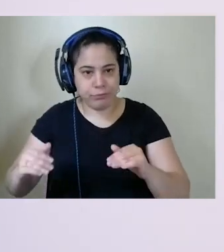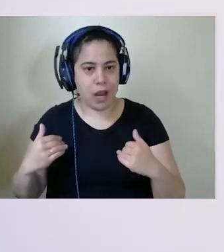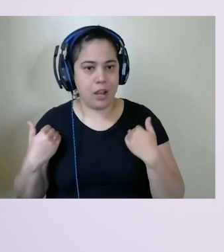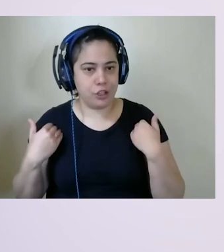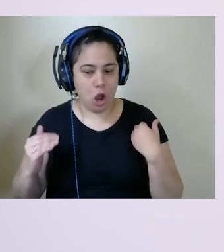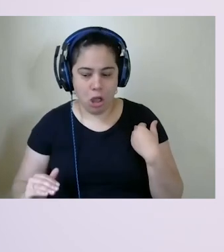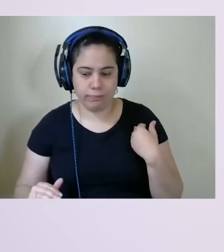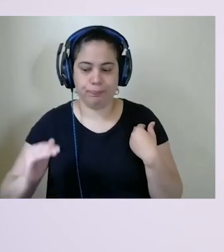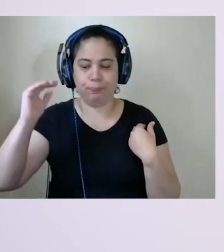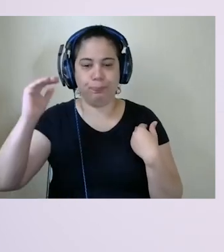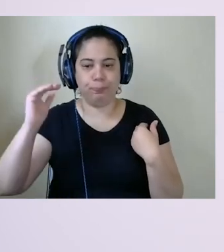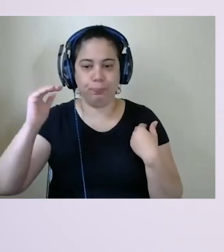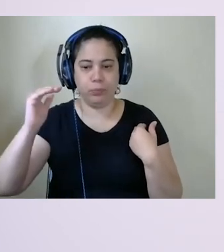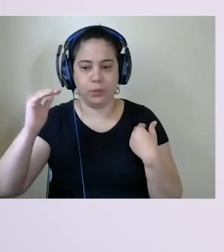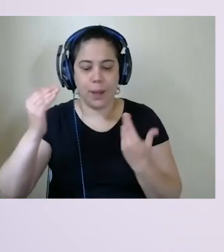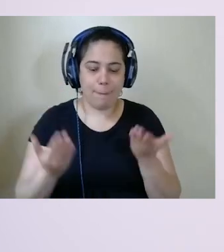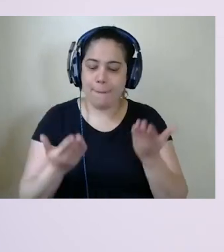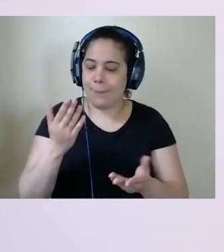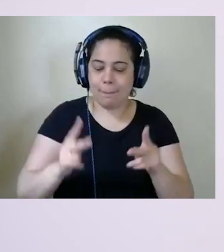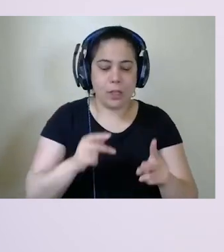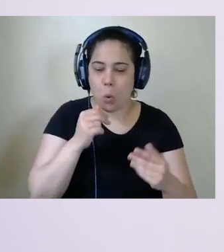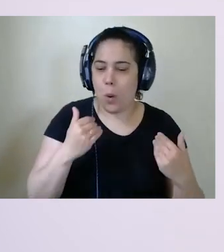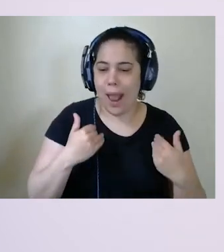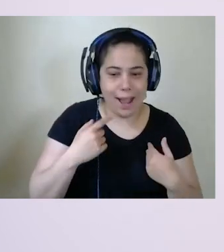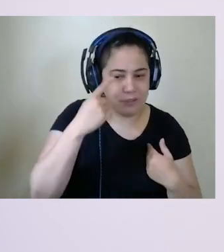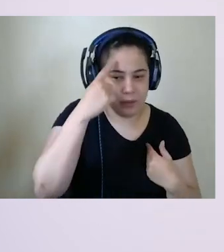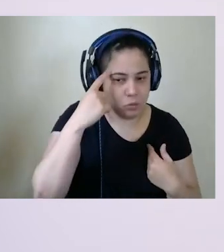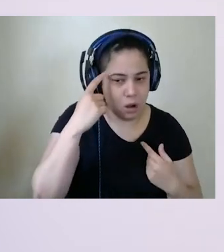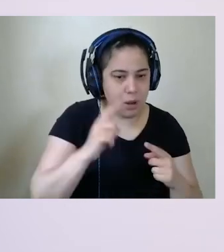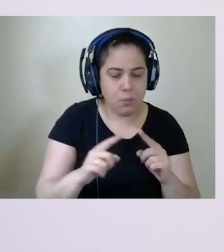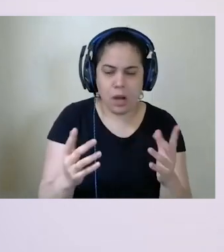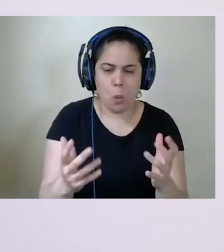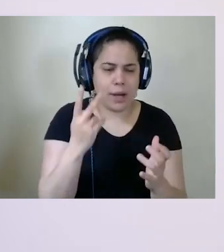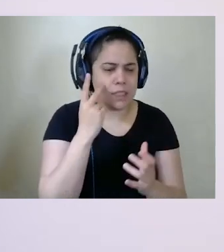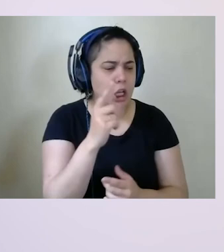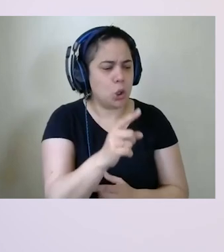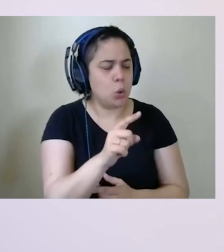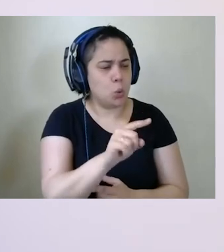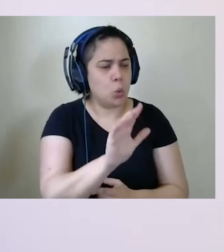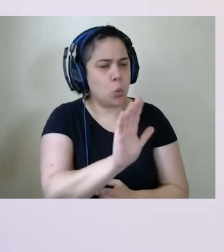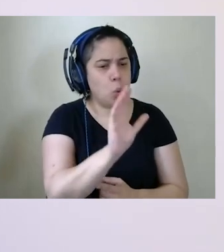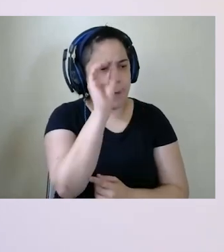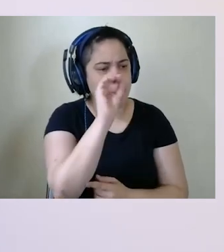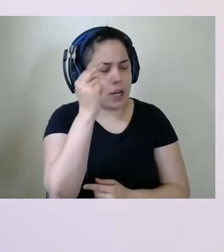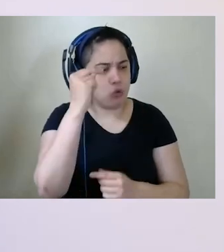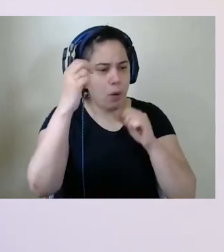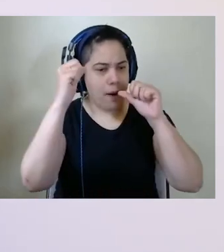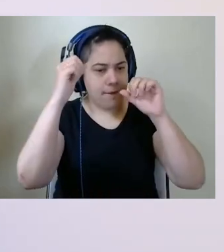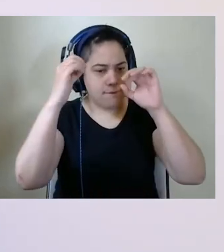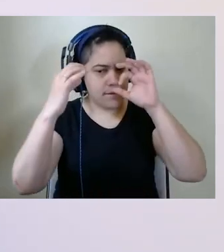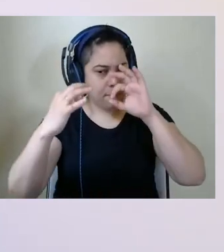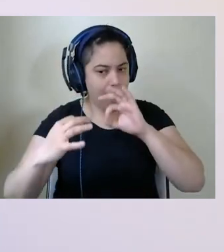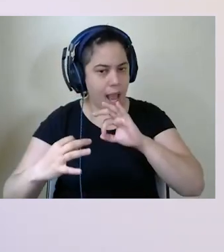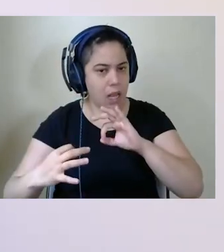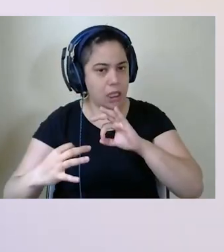do not have that history. And what role you see for neurofeedback or